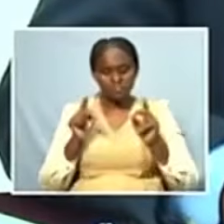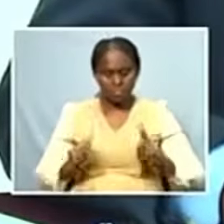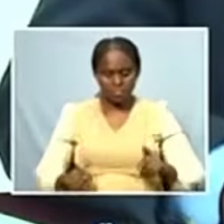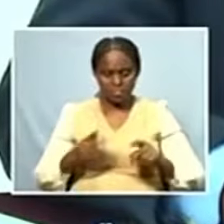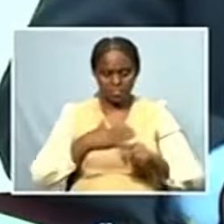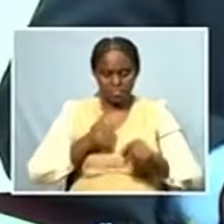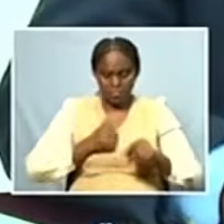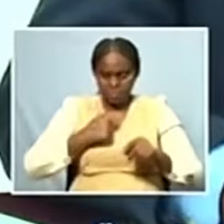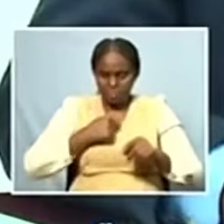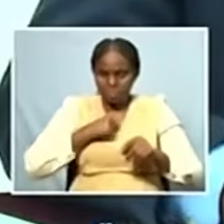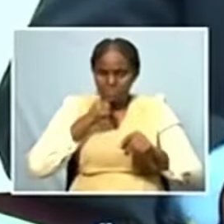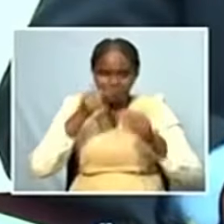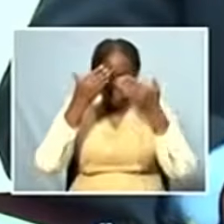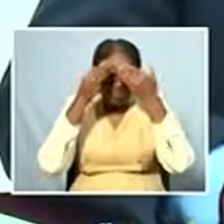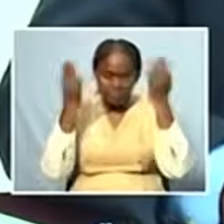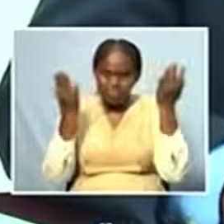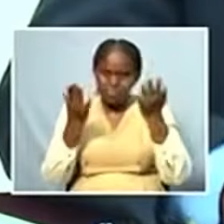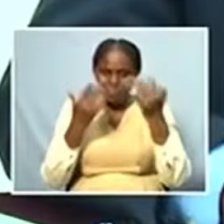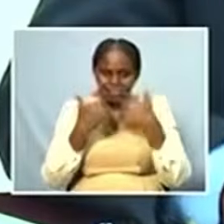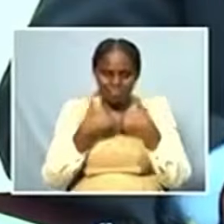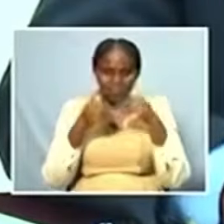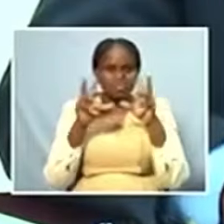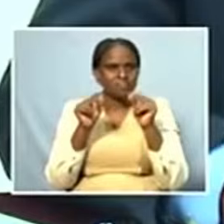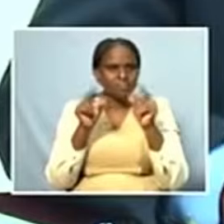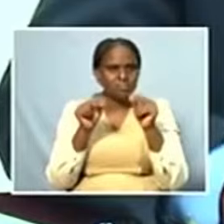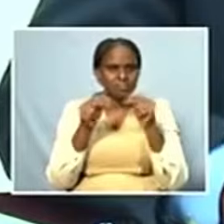personally I'm not aware that there is no